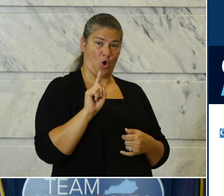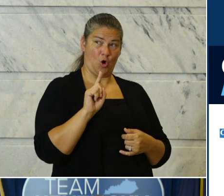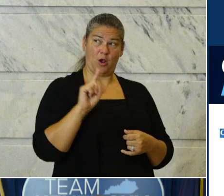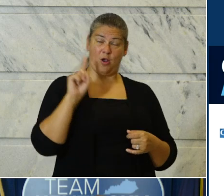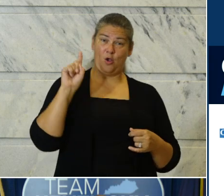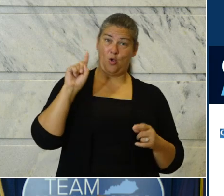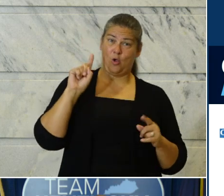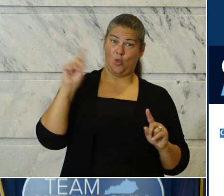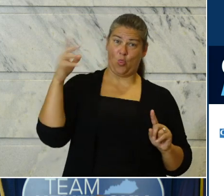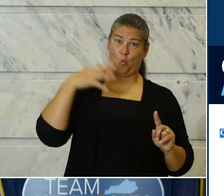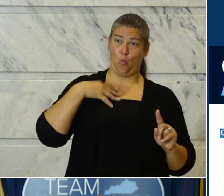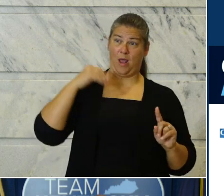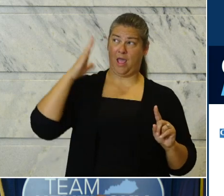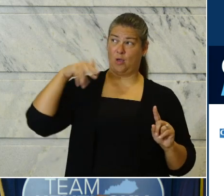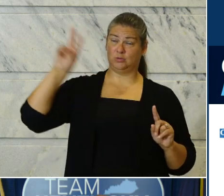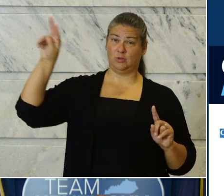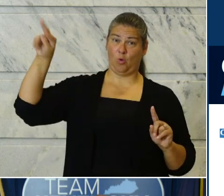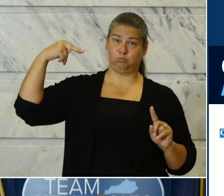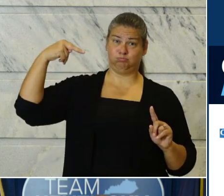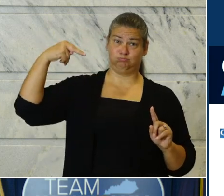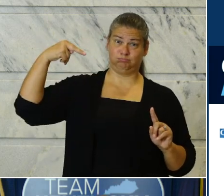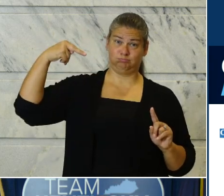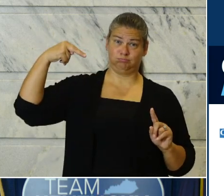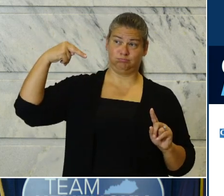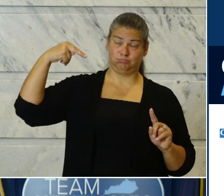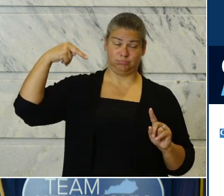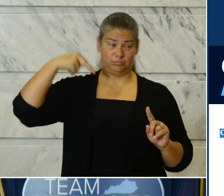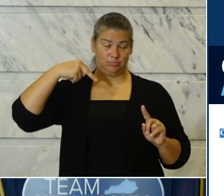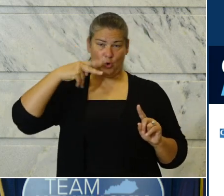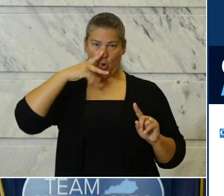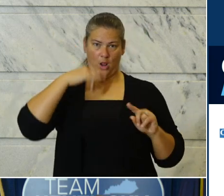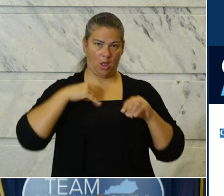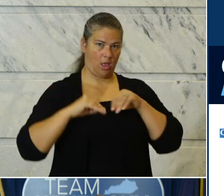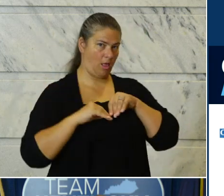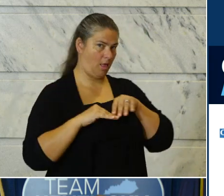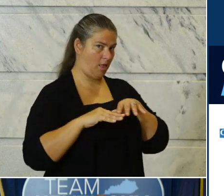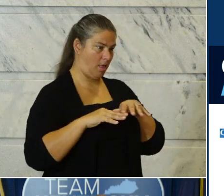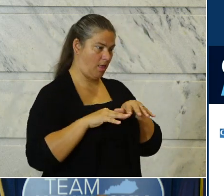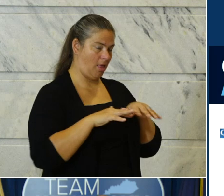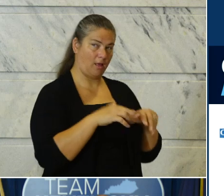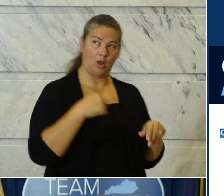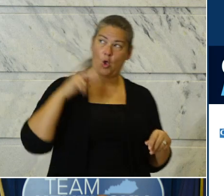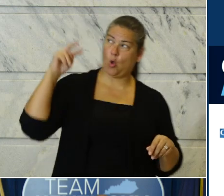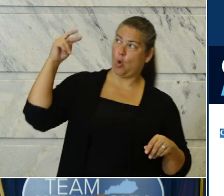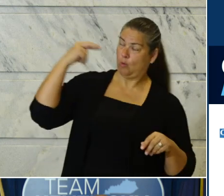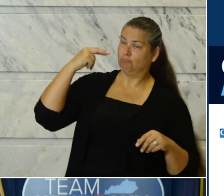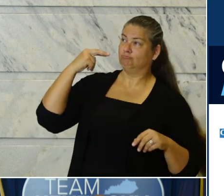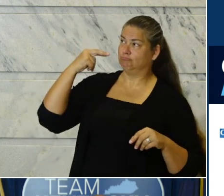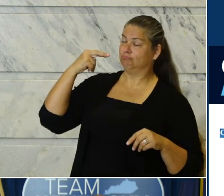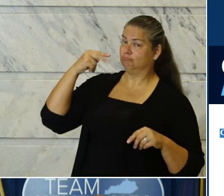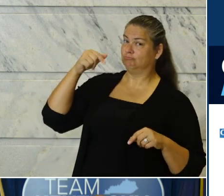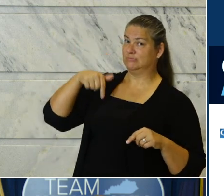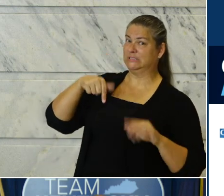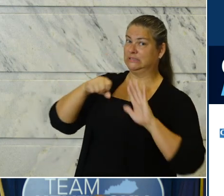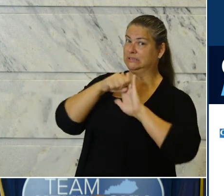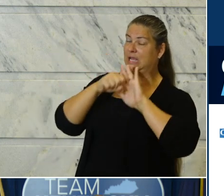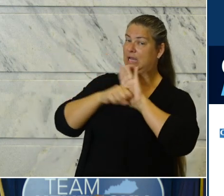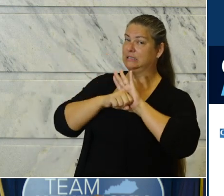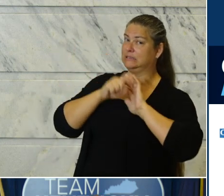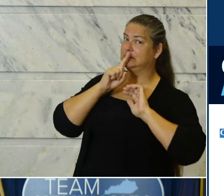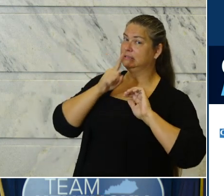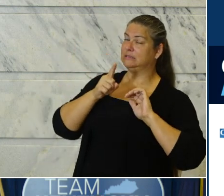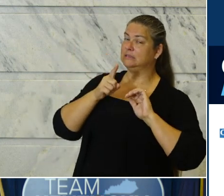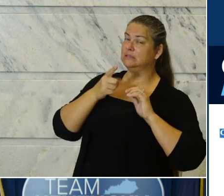House's attention because it appeared to be moving north into the Midwest. And I would encourage you, if you have a high-risk exposure, to still